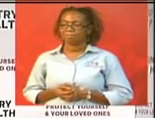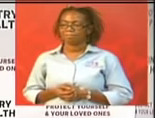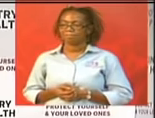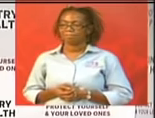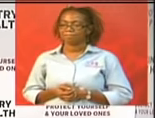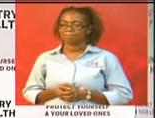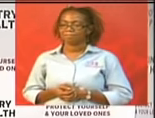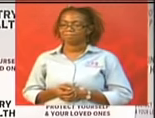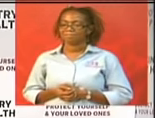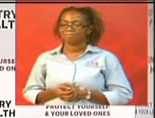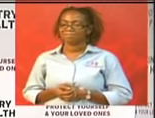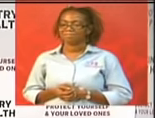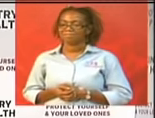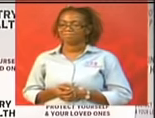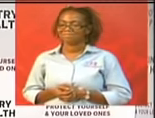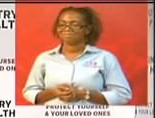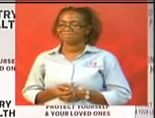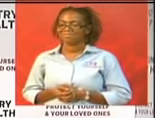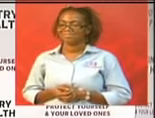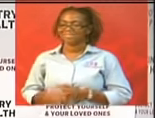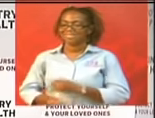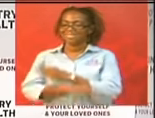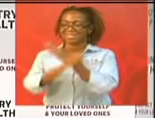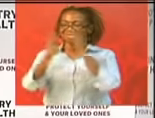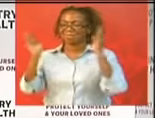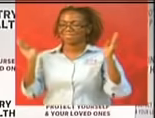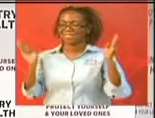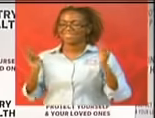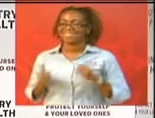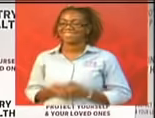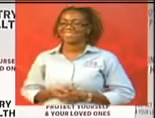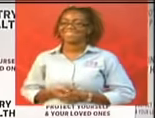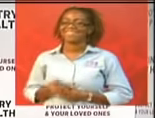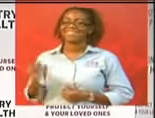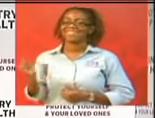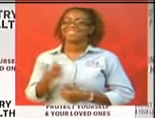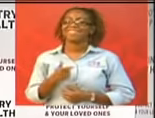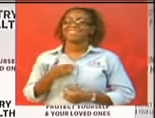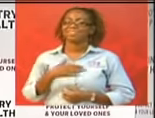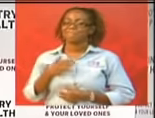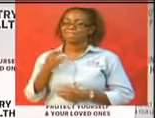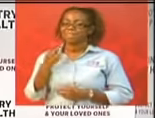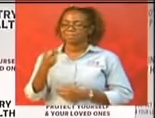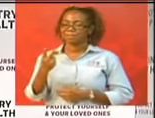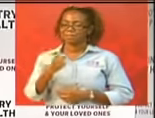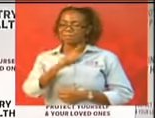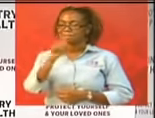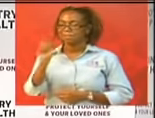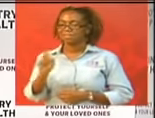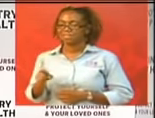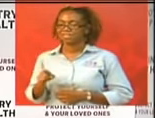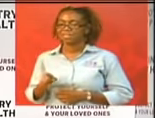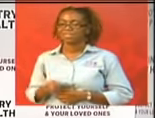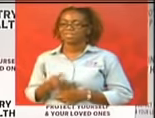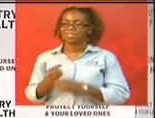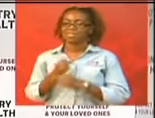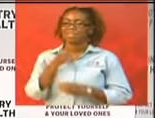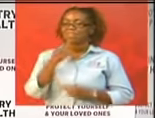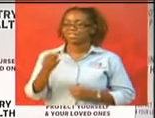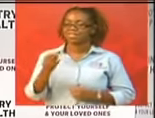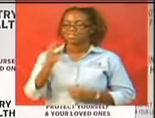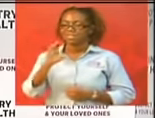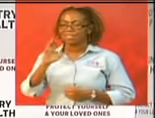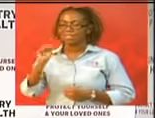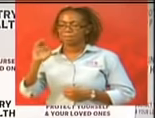Hi, morning everyone. Rashad Khan, Guardian Media Limited. So my 2 questions this morning are for the Chief Medical Officer. Firstly, CMO, can